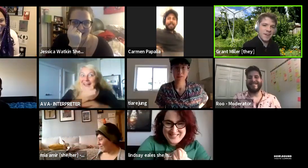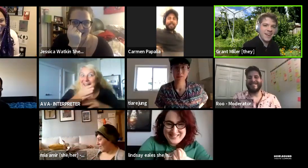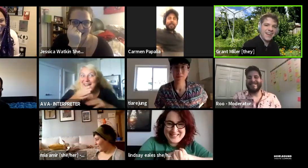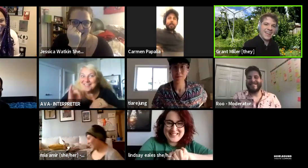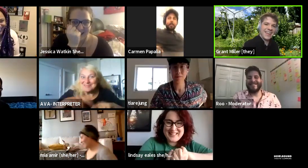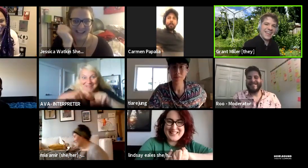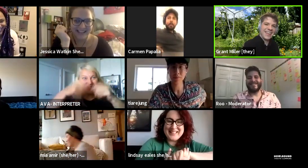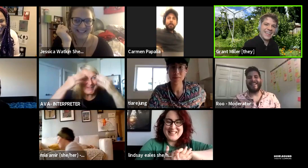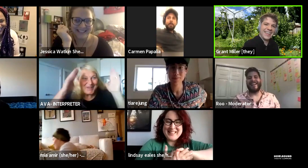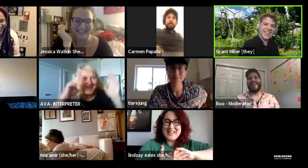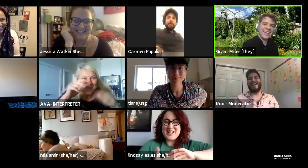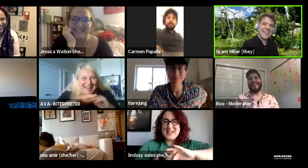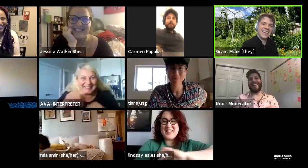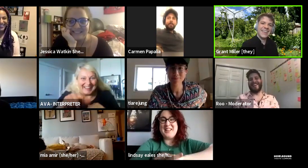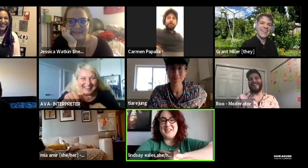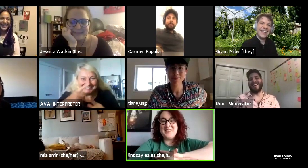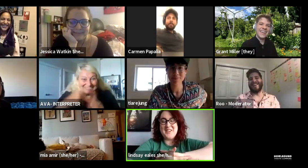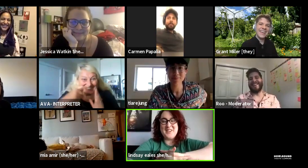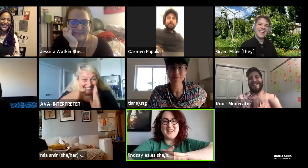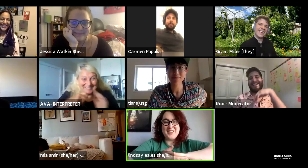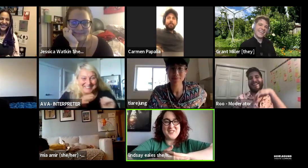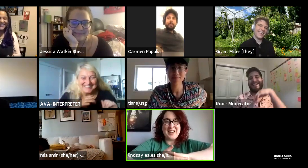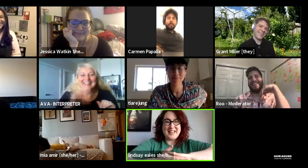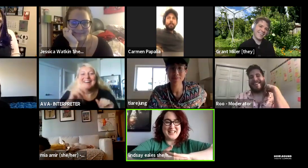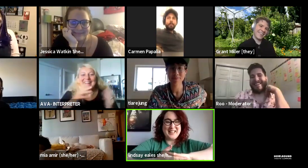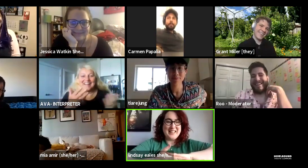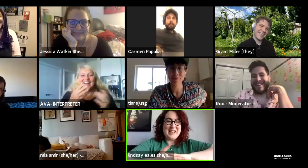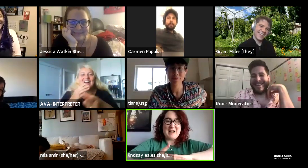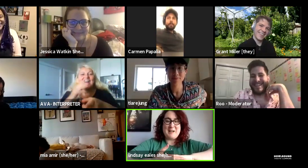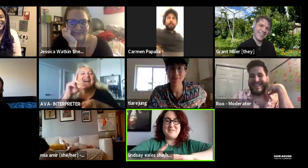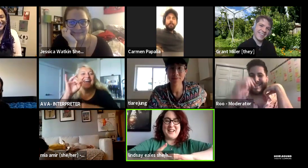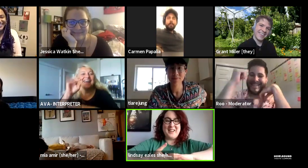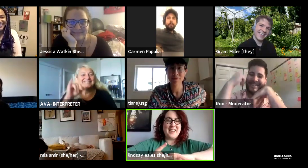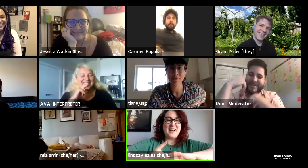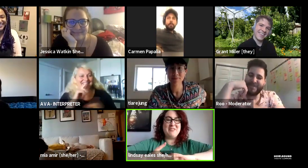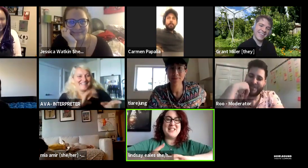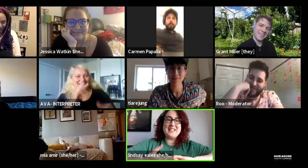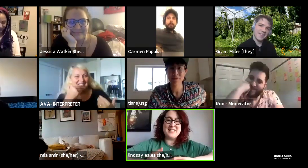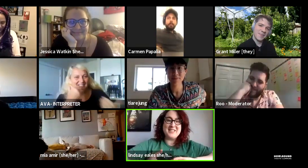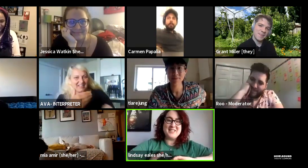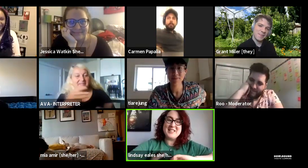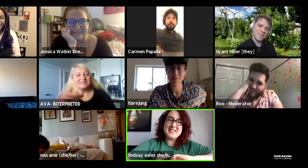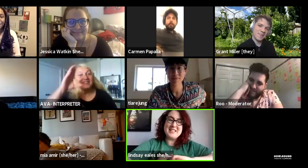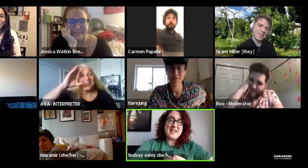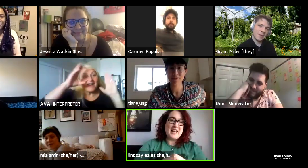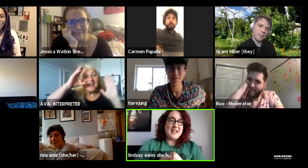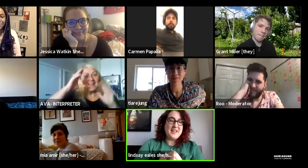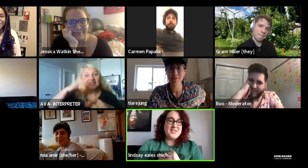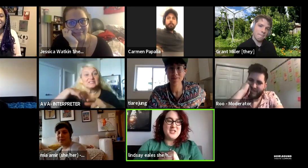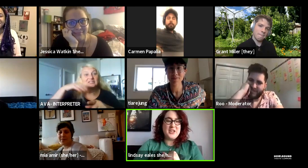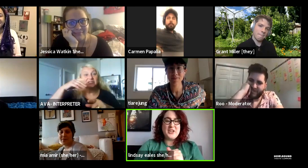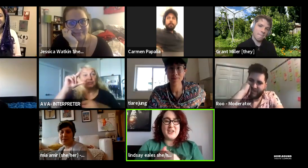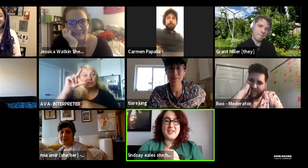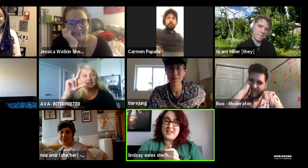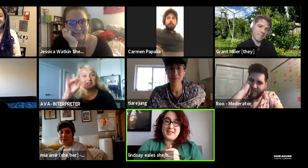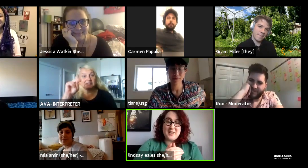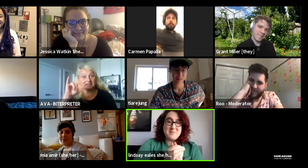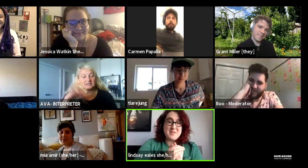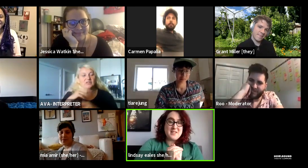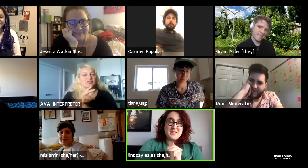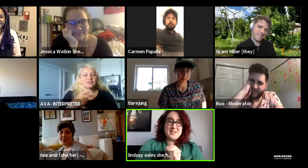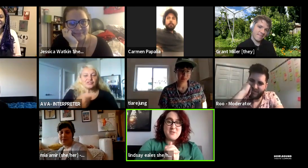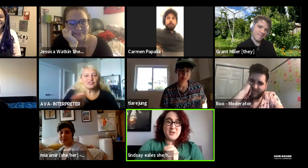paper? Thank you. Okay, rad. All right, I'm Lindsay Eels. I use she, her, and they